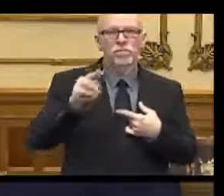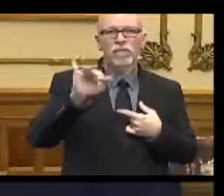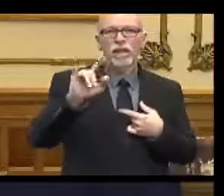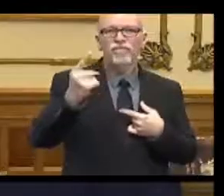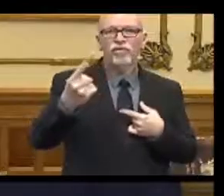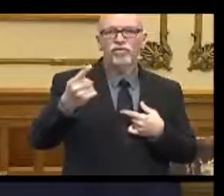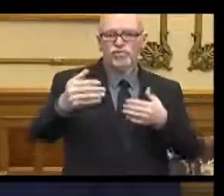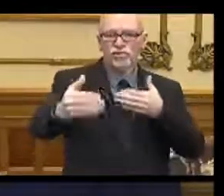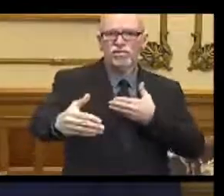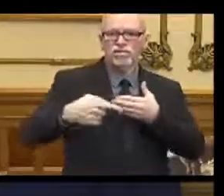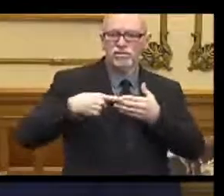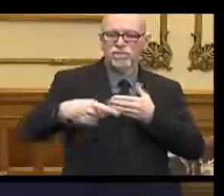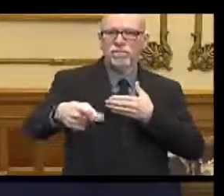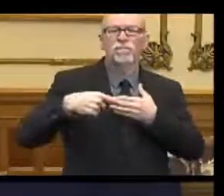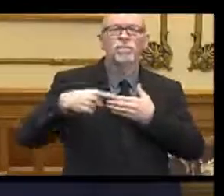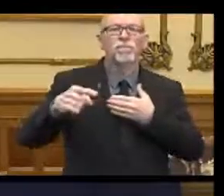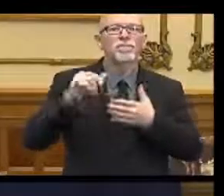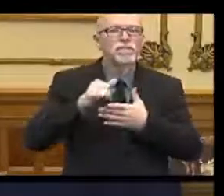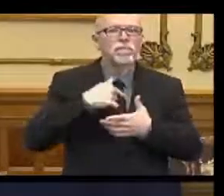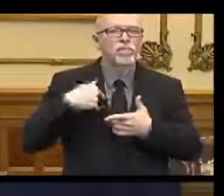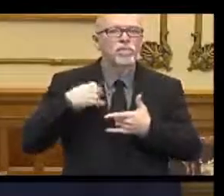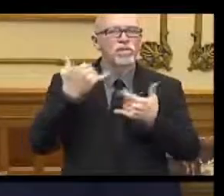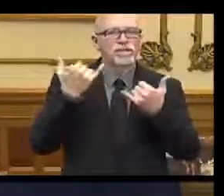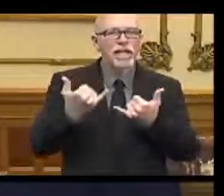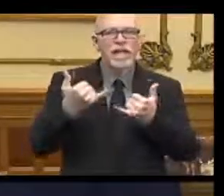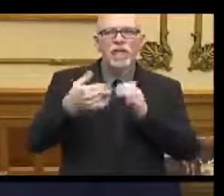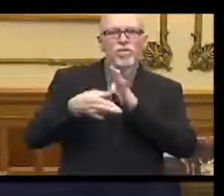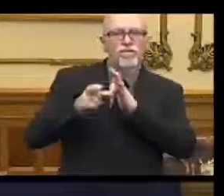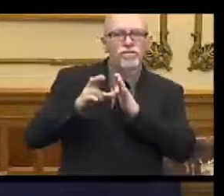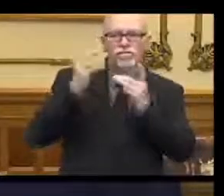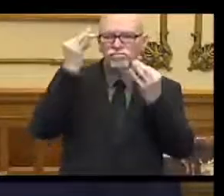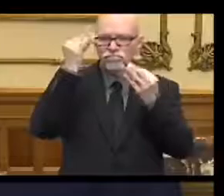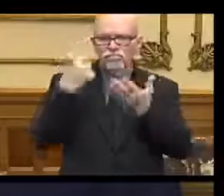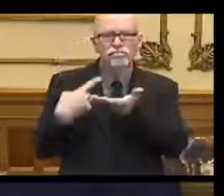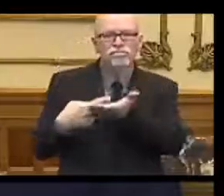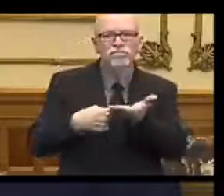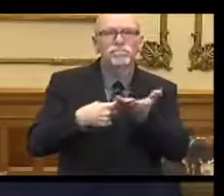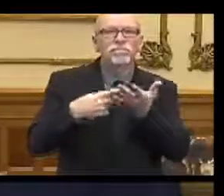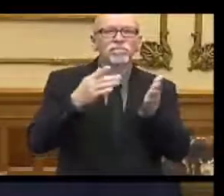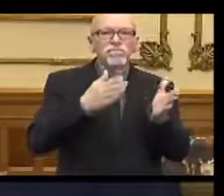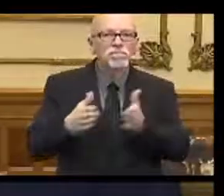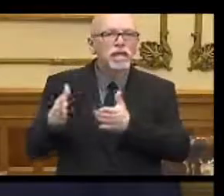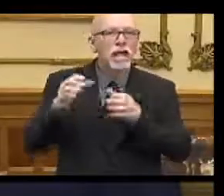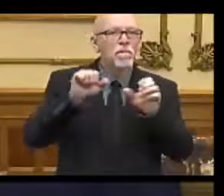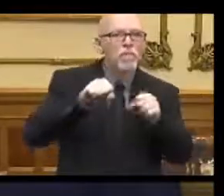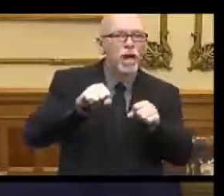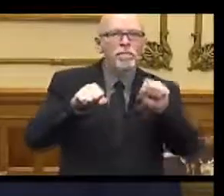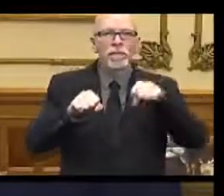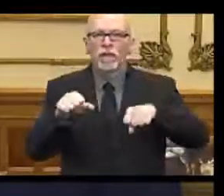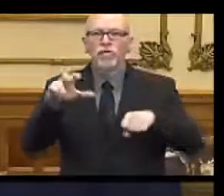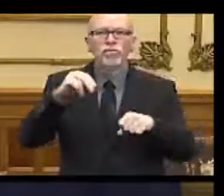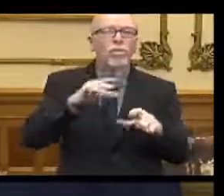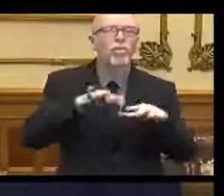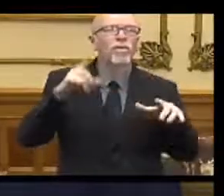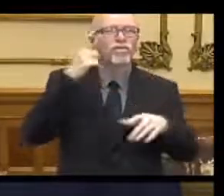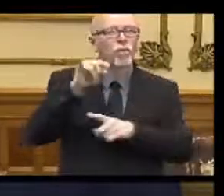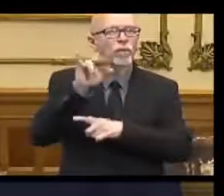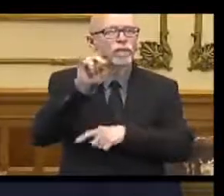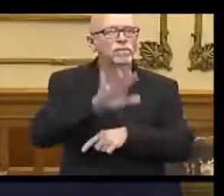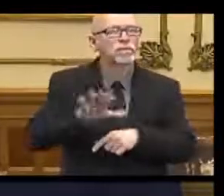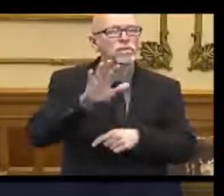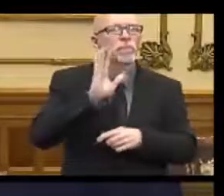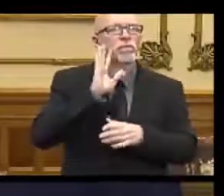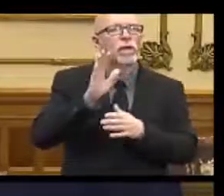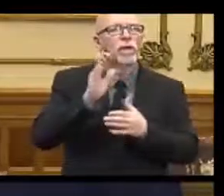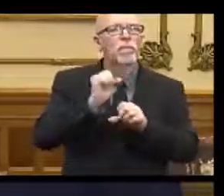1, it's exactly what we're reviewing all of the ideas across the state of Indiana that would lead to